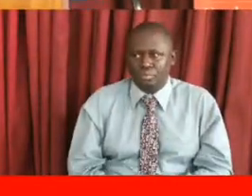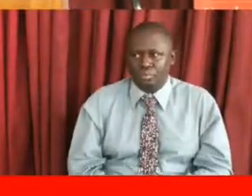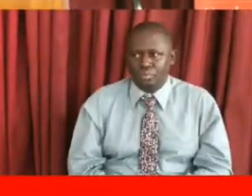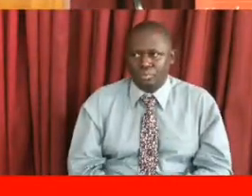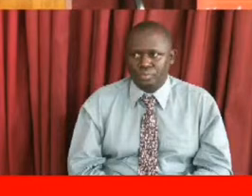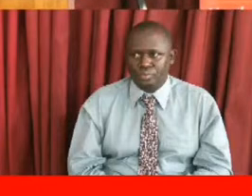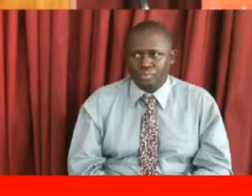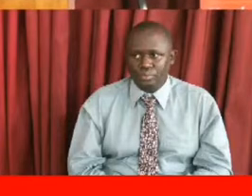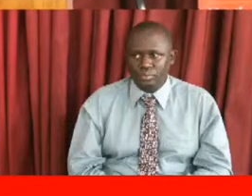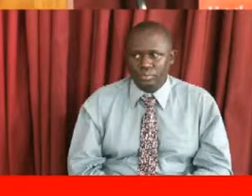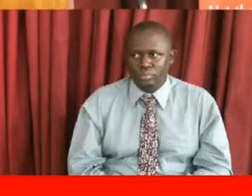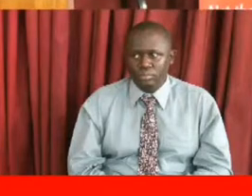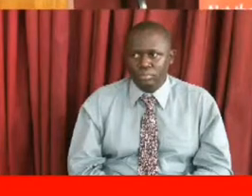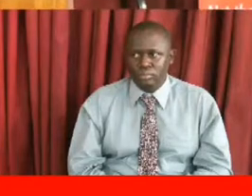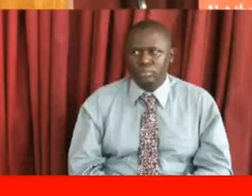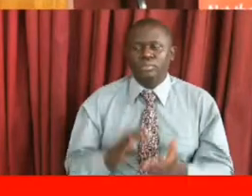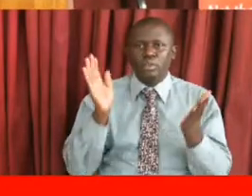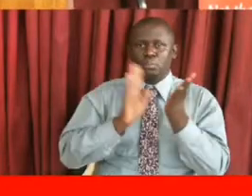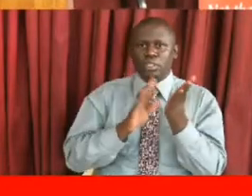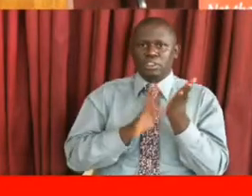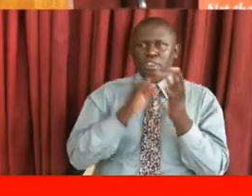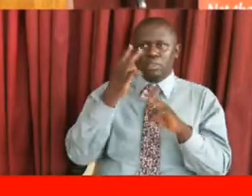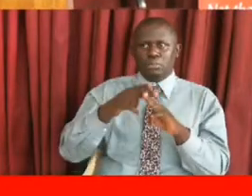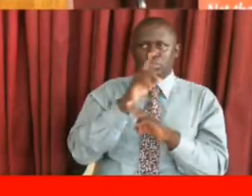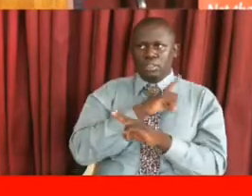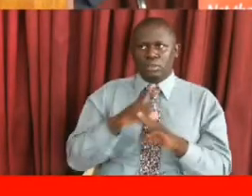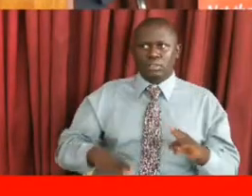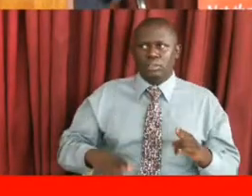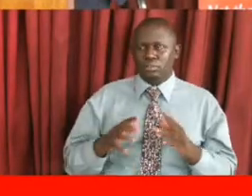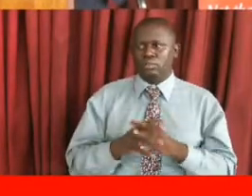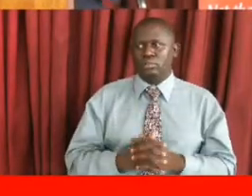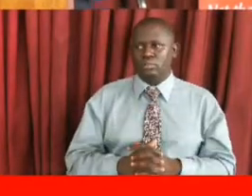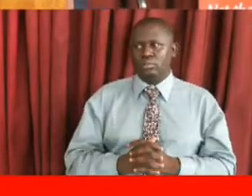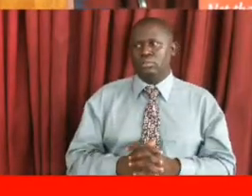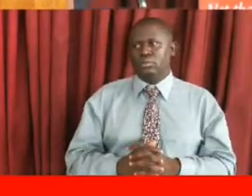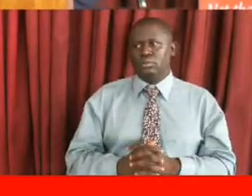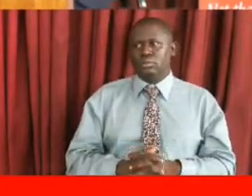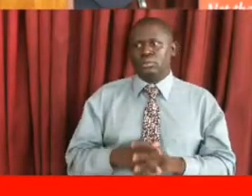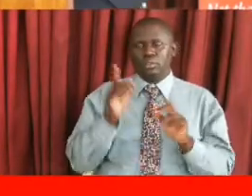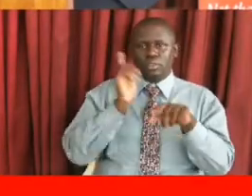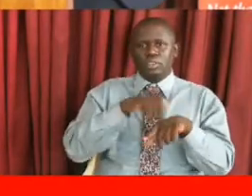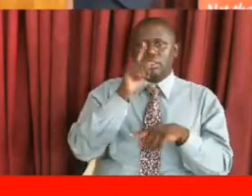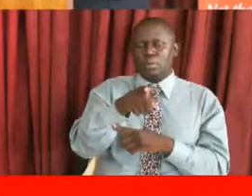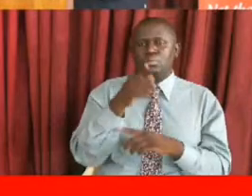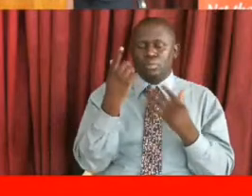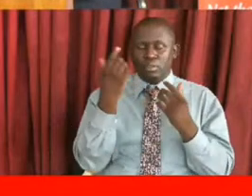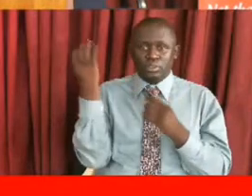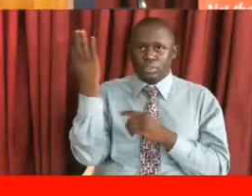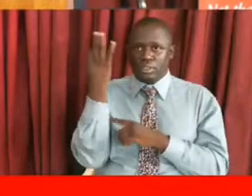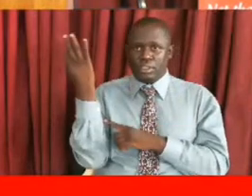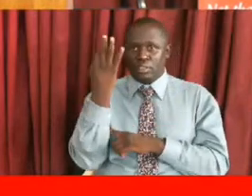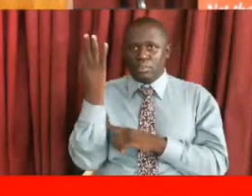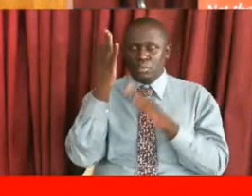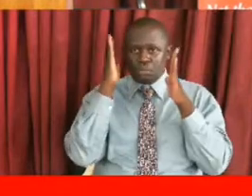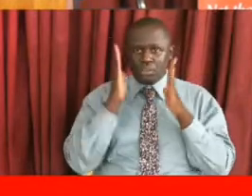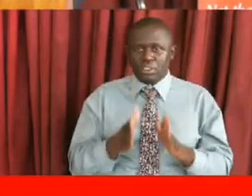unrecognized amen praise the name of the Lord and you when you see preachers standing